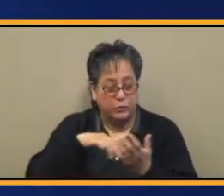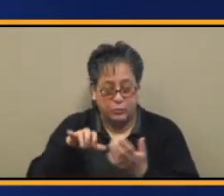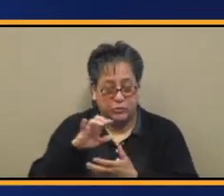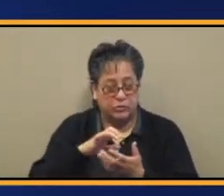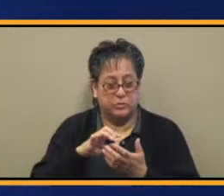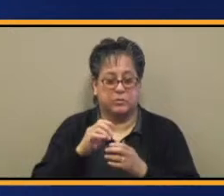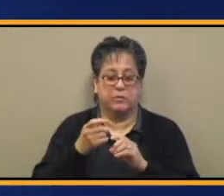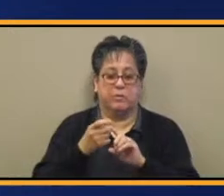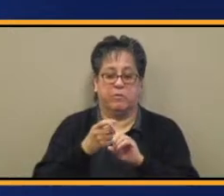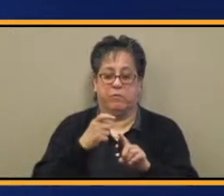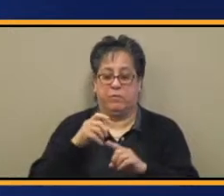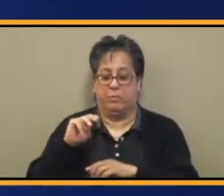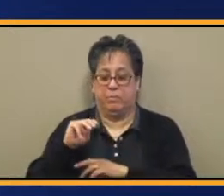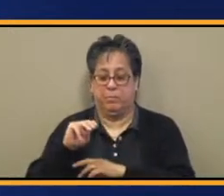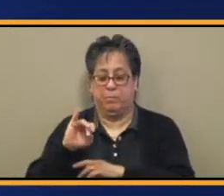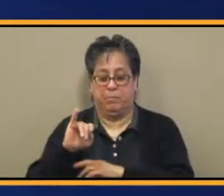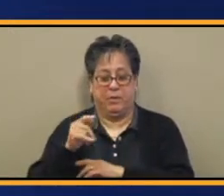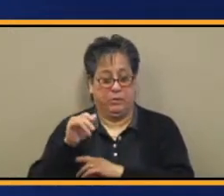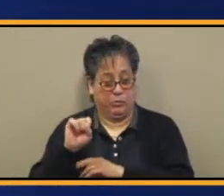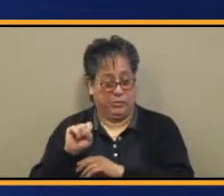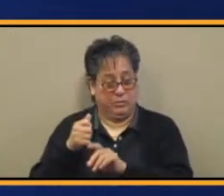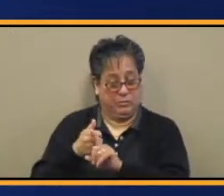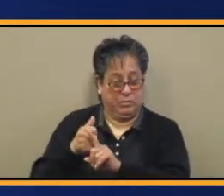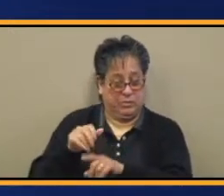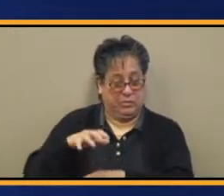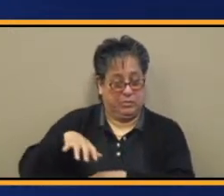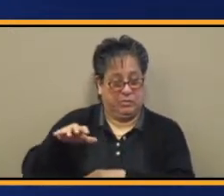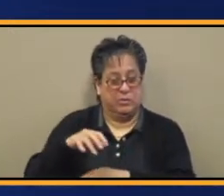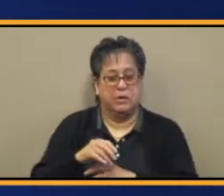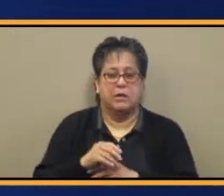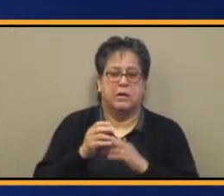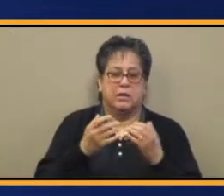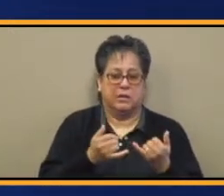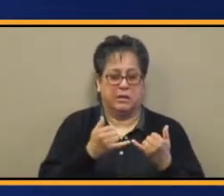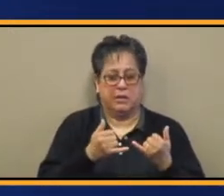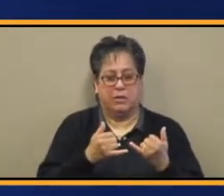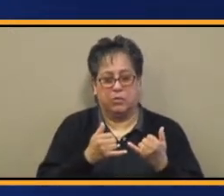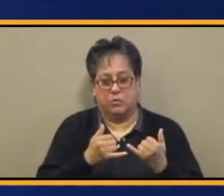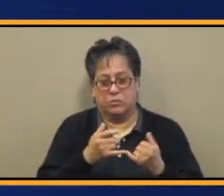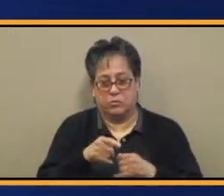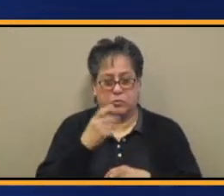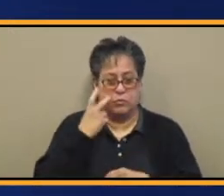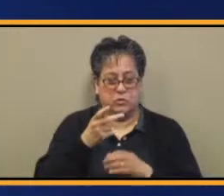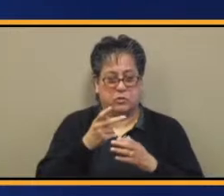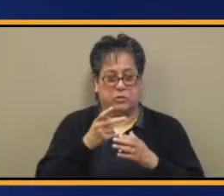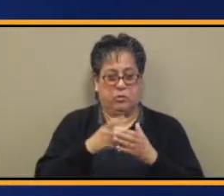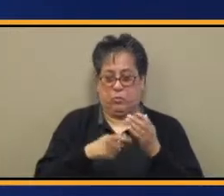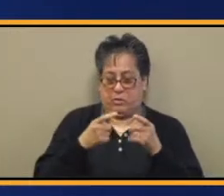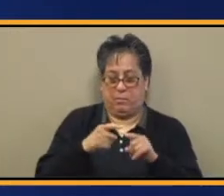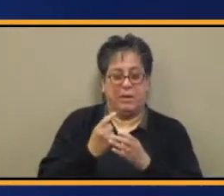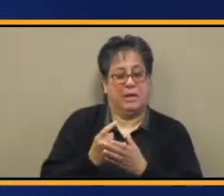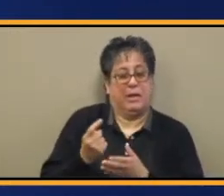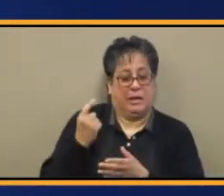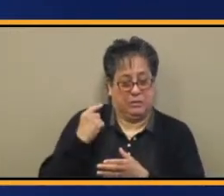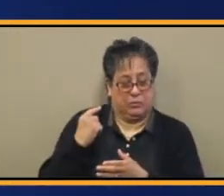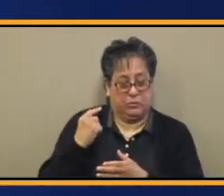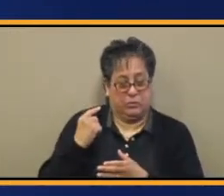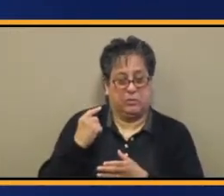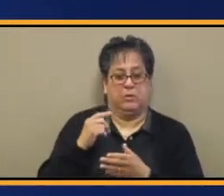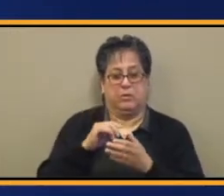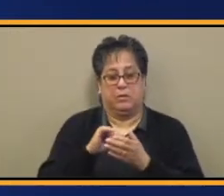from migrants on the other side, refugees, asylum seekers. And now out of desperation, you were seeing what we saw last week in the news, which is